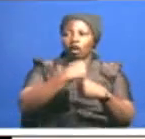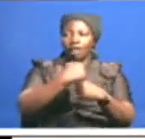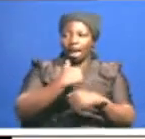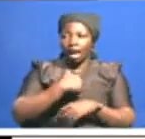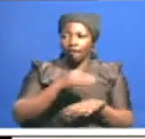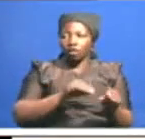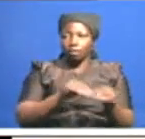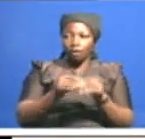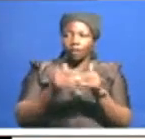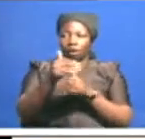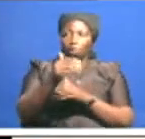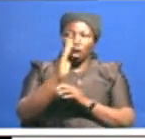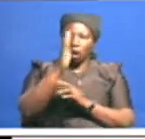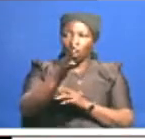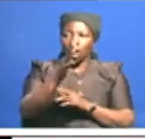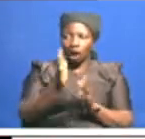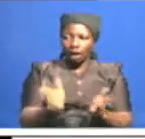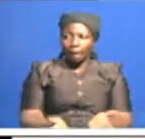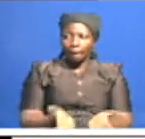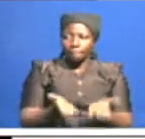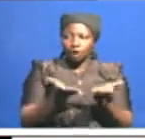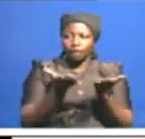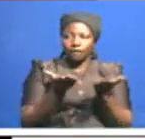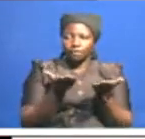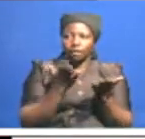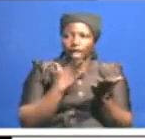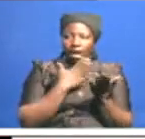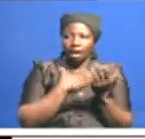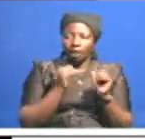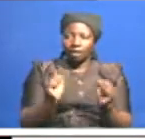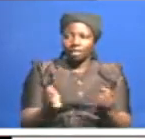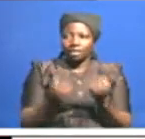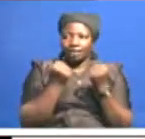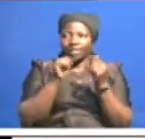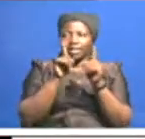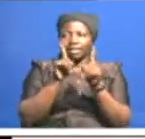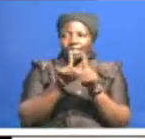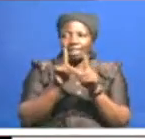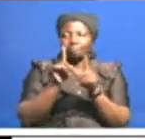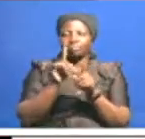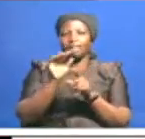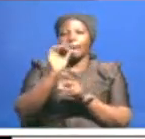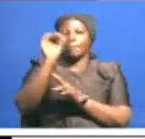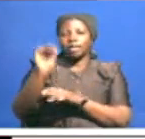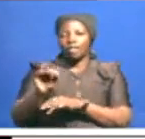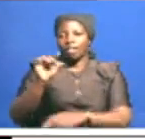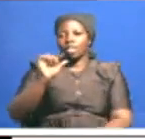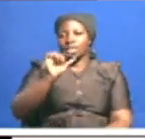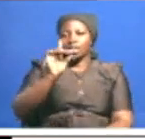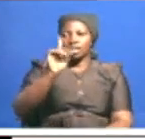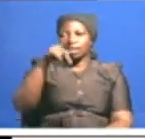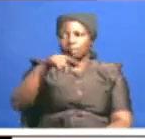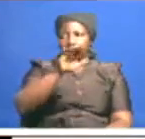will improve our savings as a percentage of GDP from the